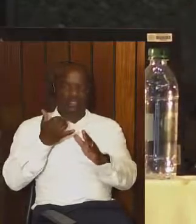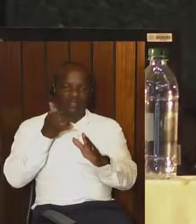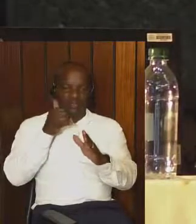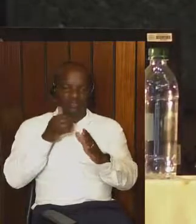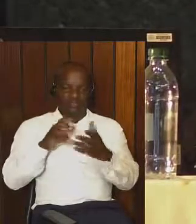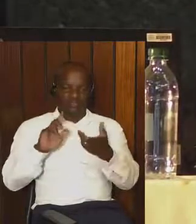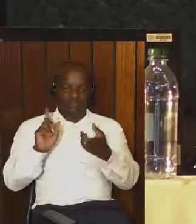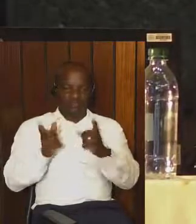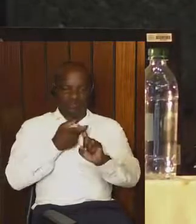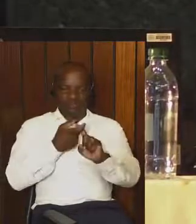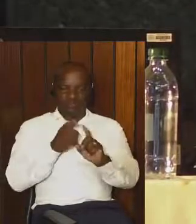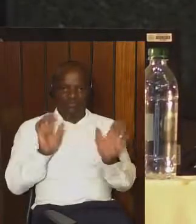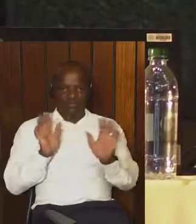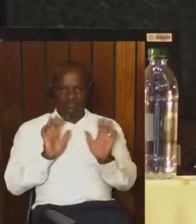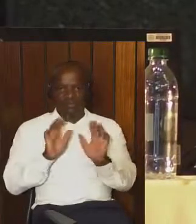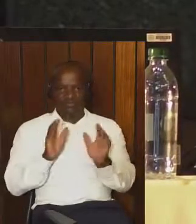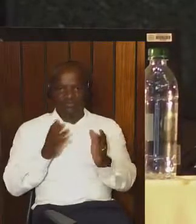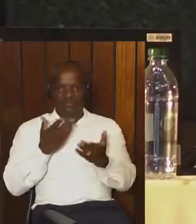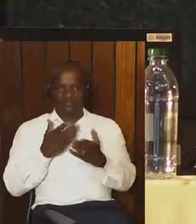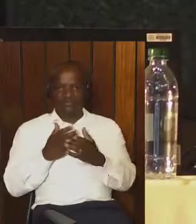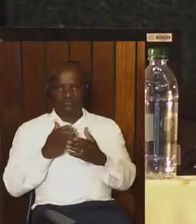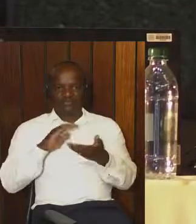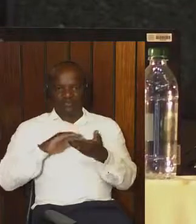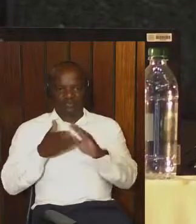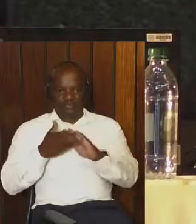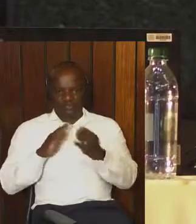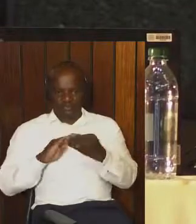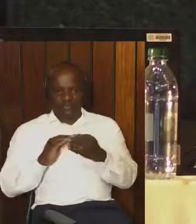Bashumishanem more. And then Rapona Lemuauri